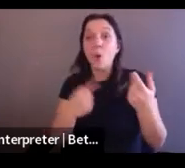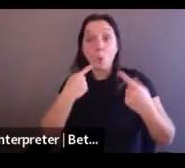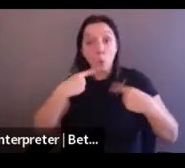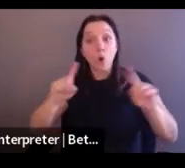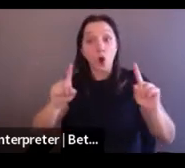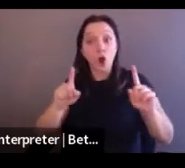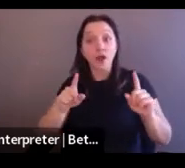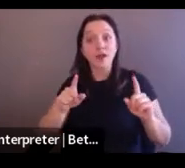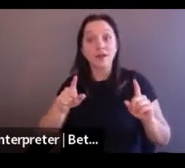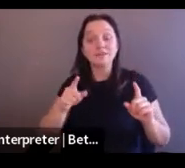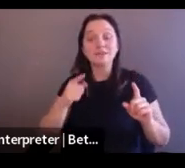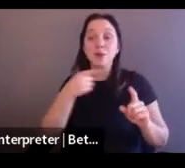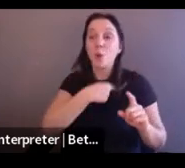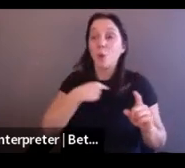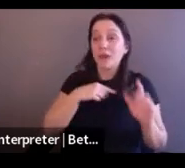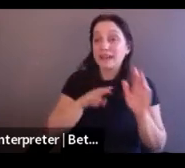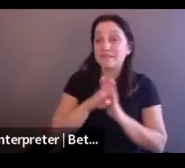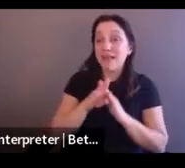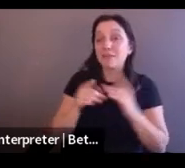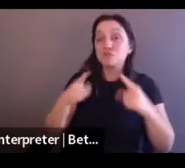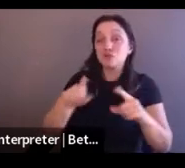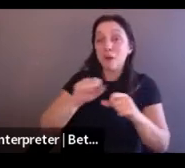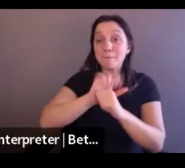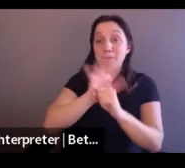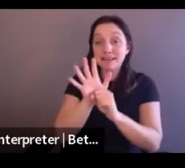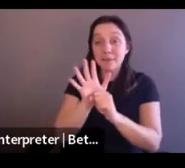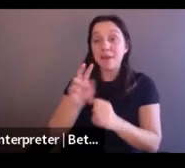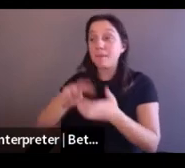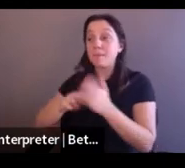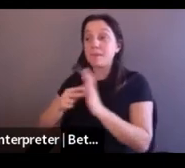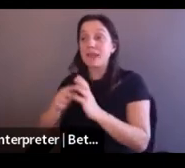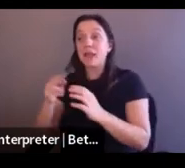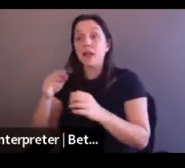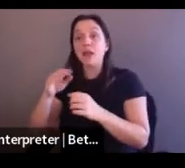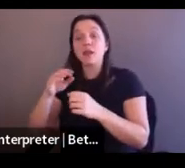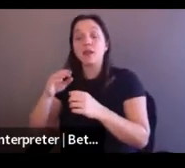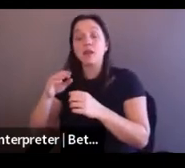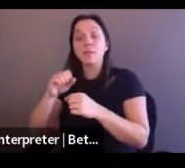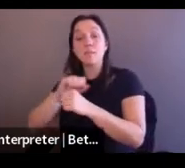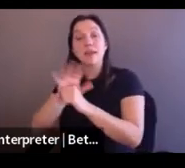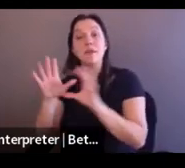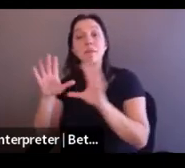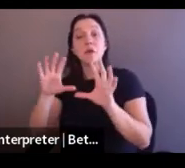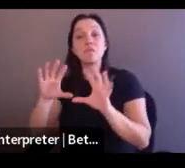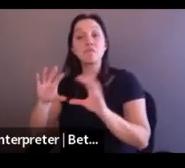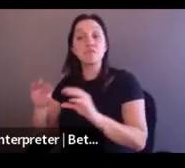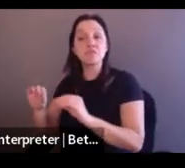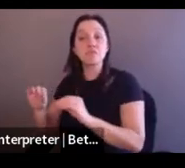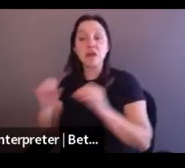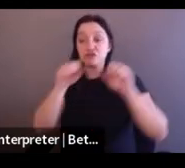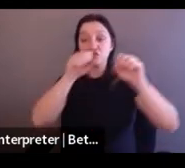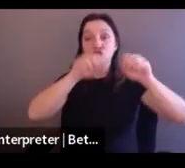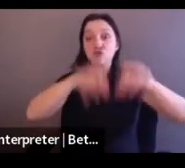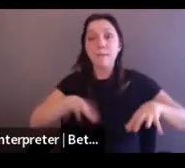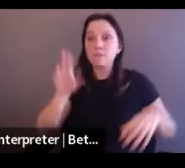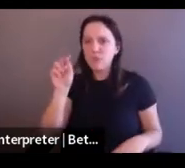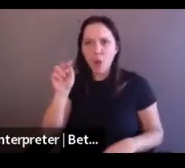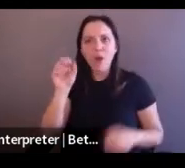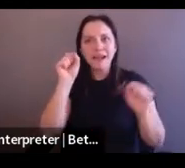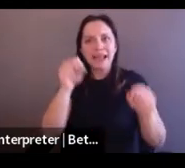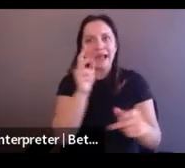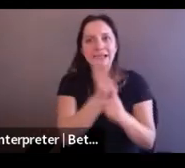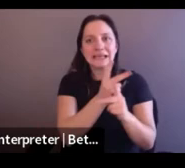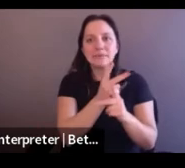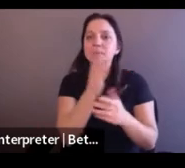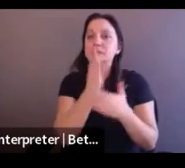but it doesn't mean we have to get rid of them. You know, if things start opening up in the coming months, maybe there are certain aspects that we'd like to hold on to that are working for our